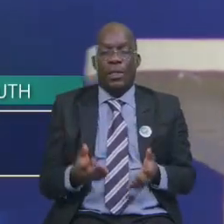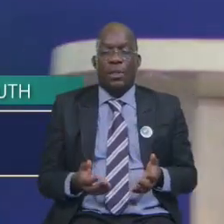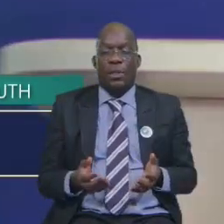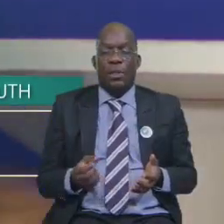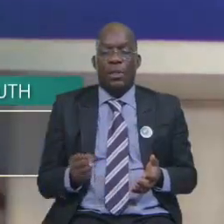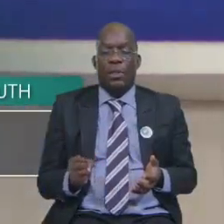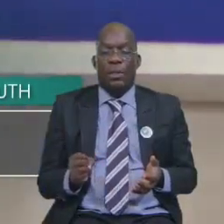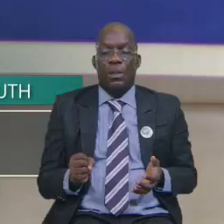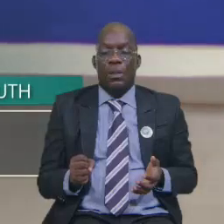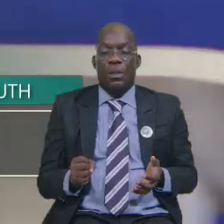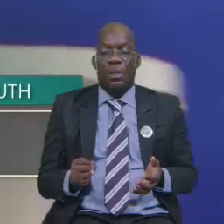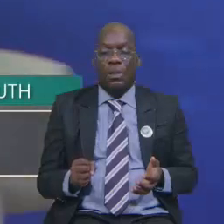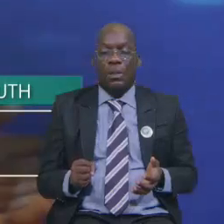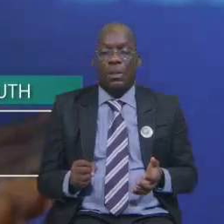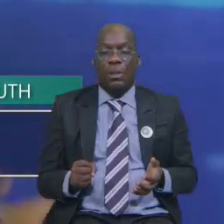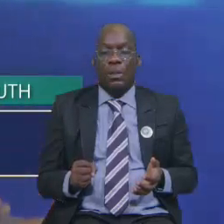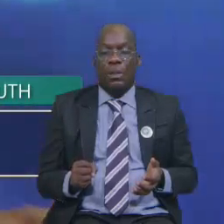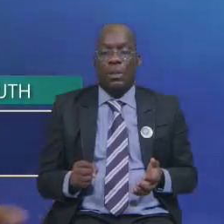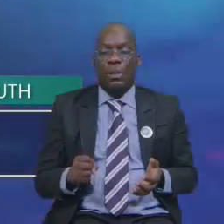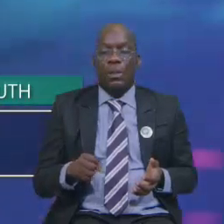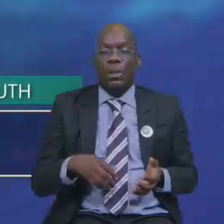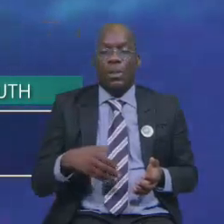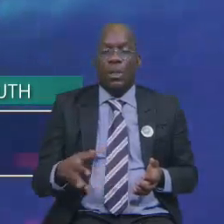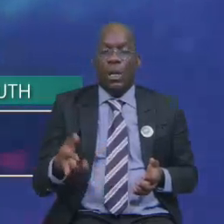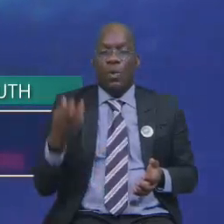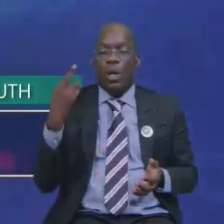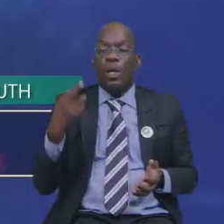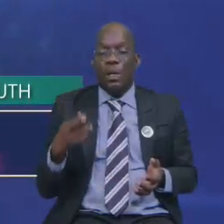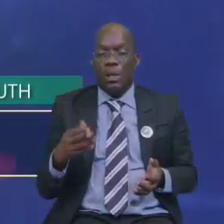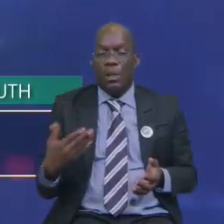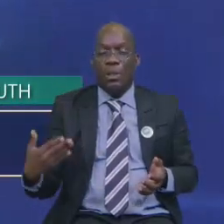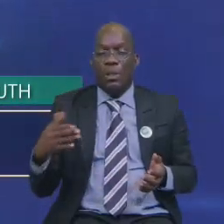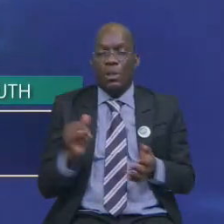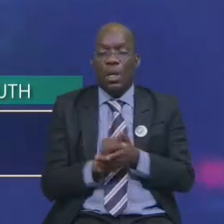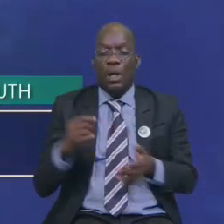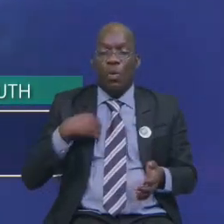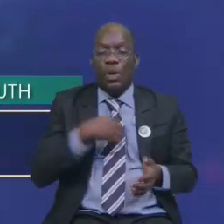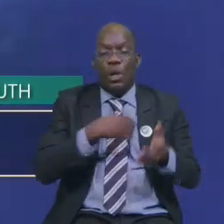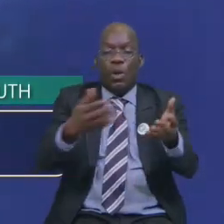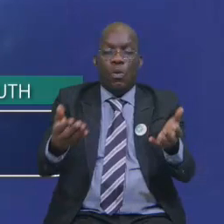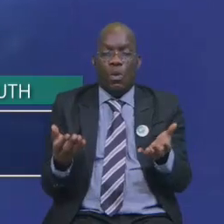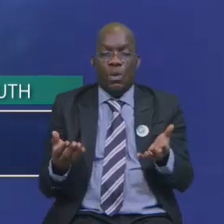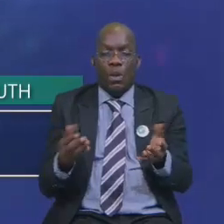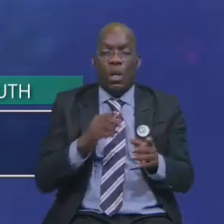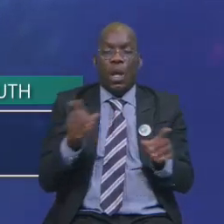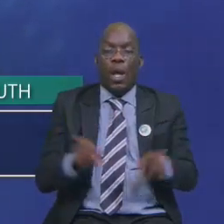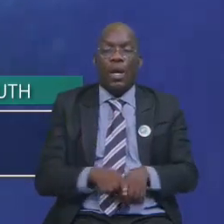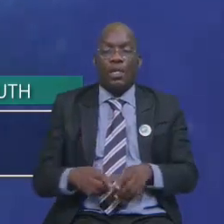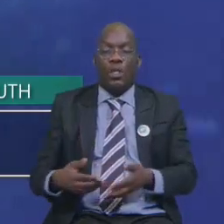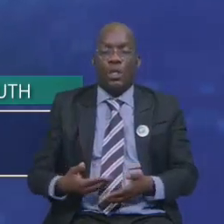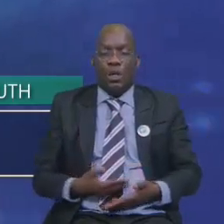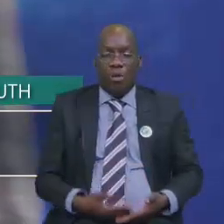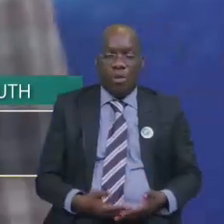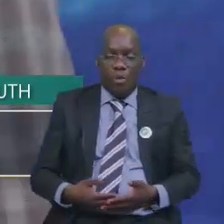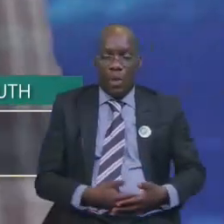know, there were things we desired. When you were a little baby, you desired toys. If